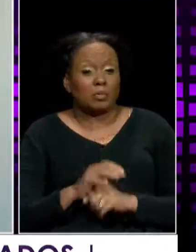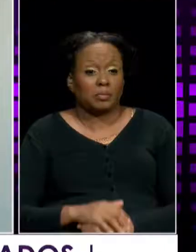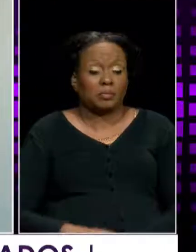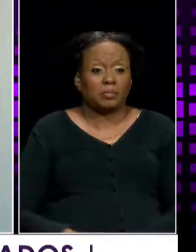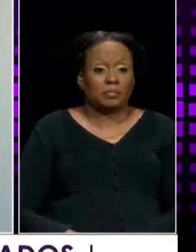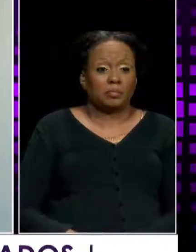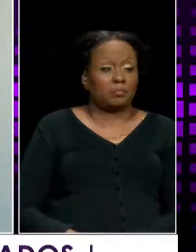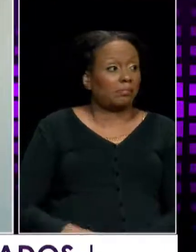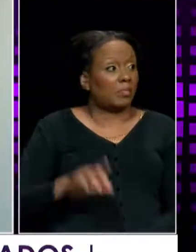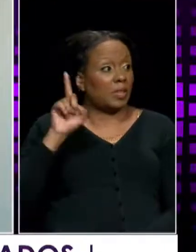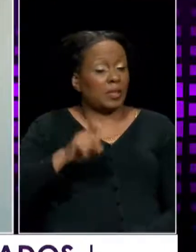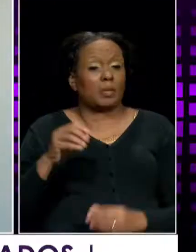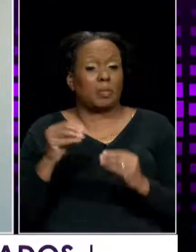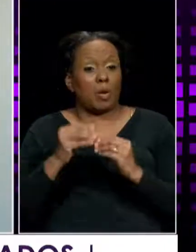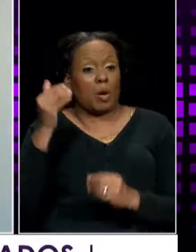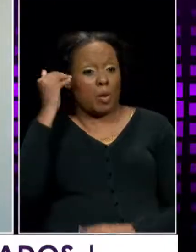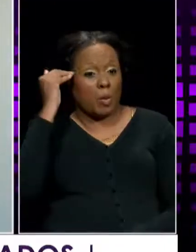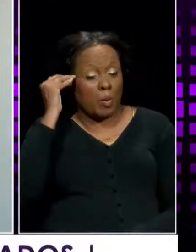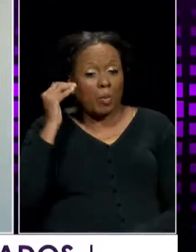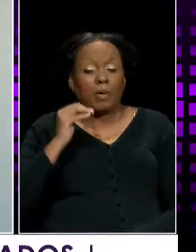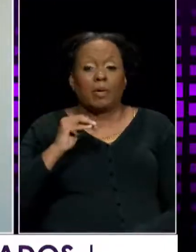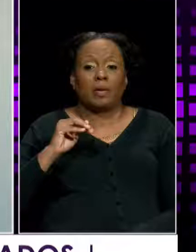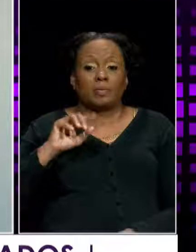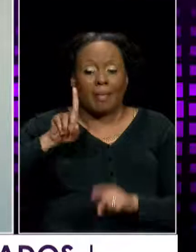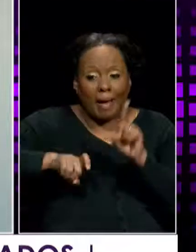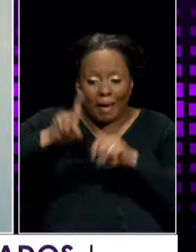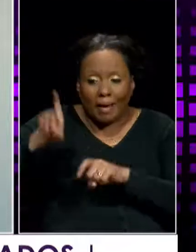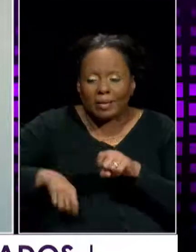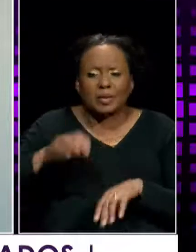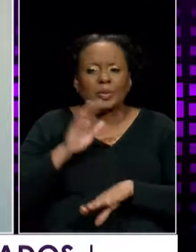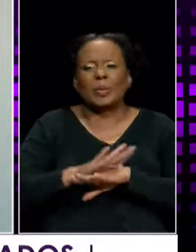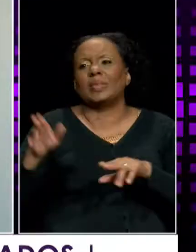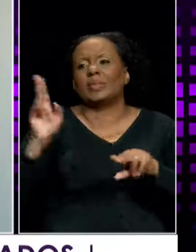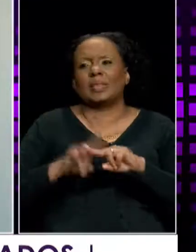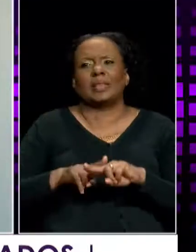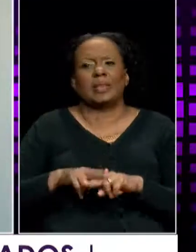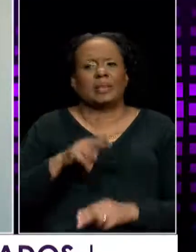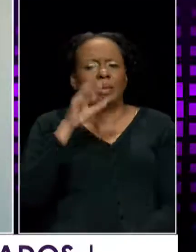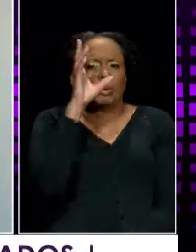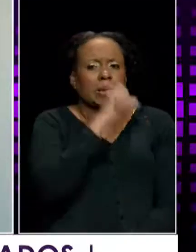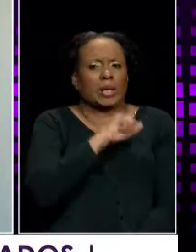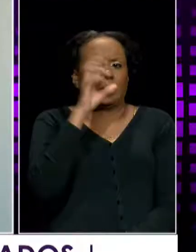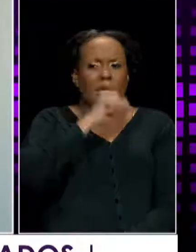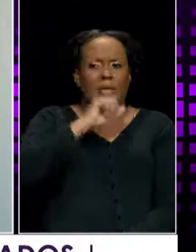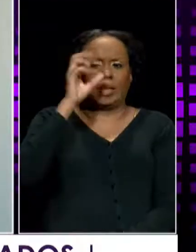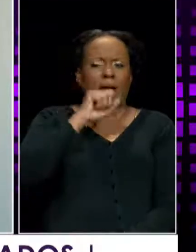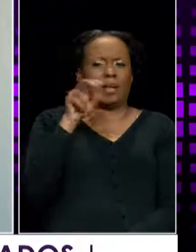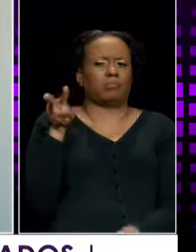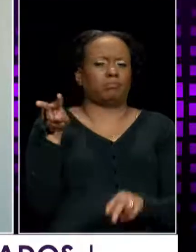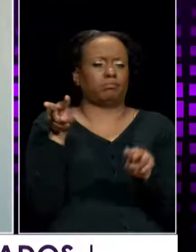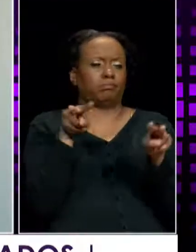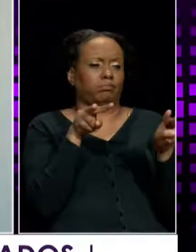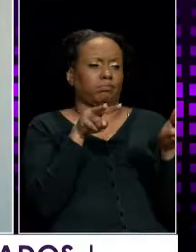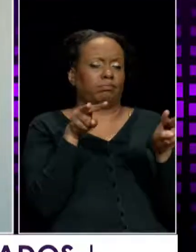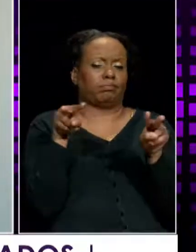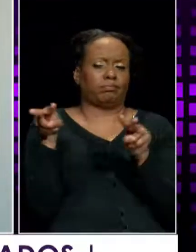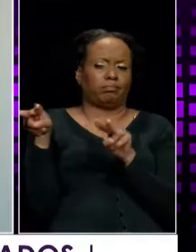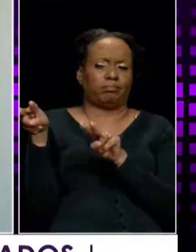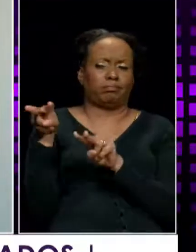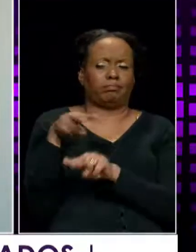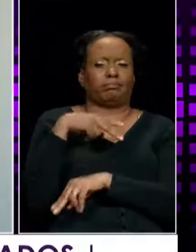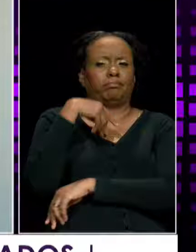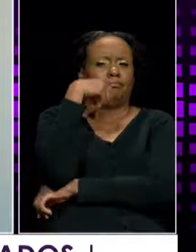need to be more aware. They need to ask questions. Don't just sit down and assume things about certain initiatives. Ask questions and become more aware of what